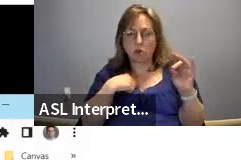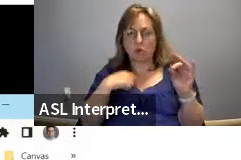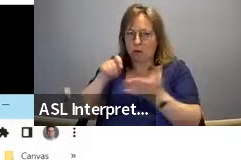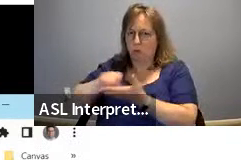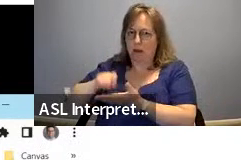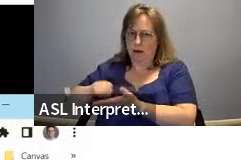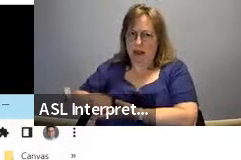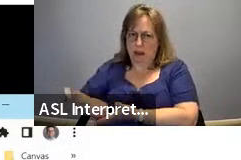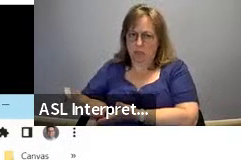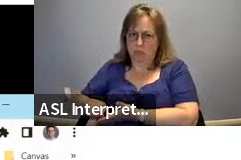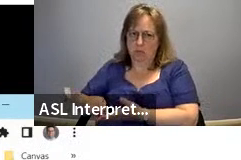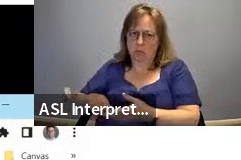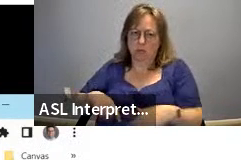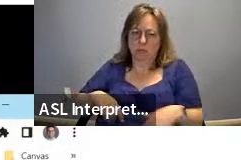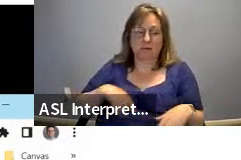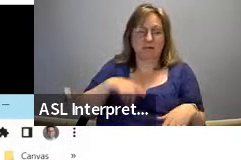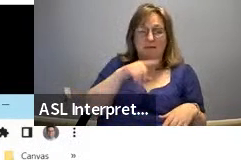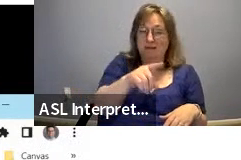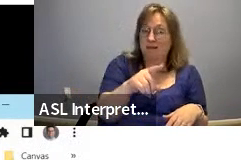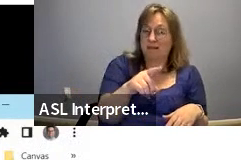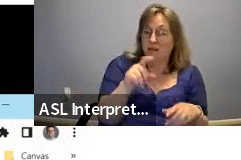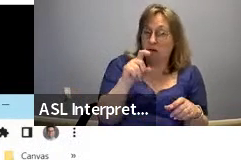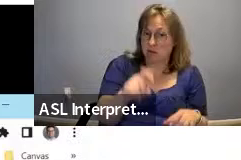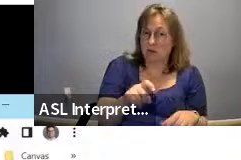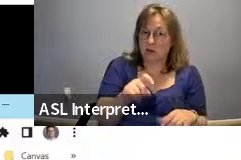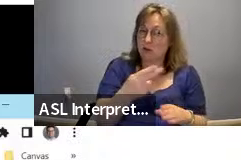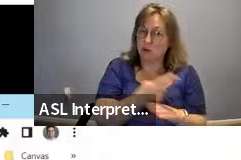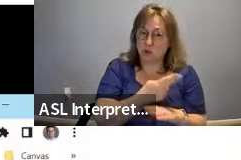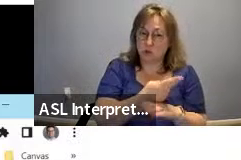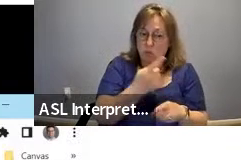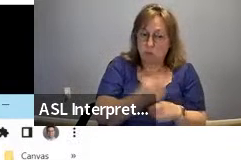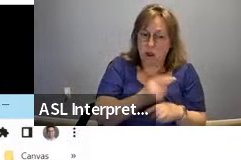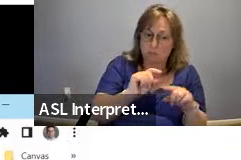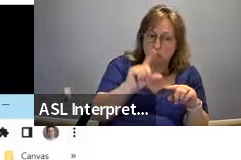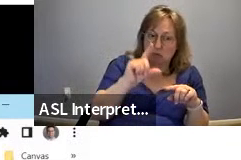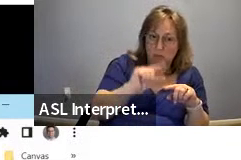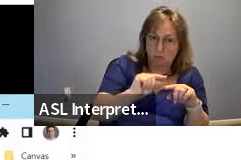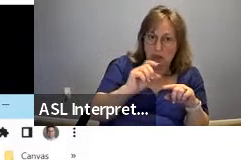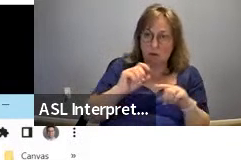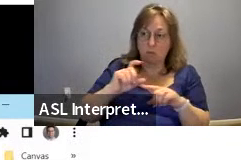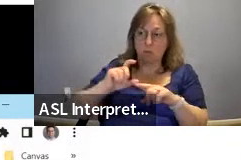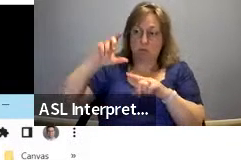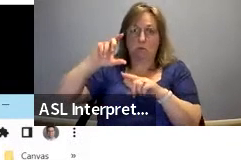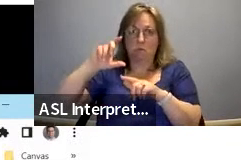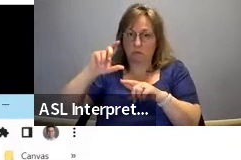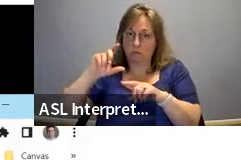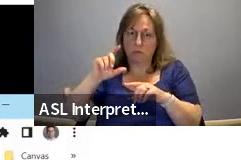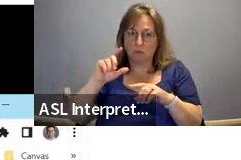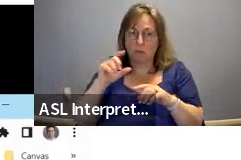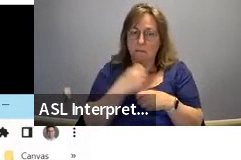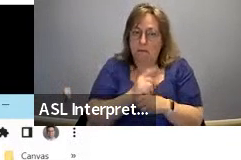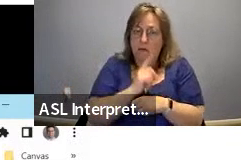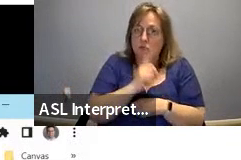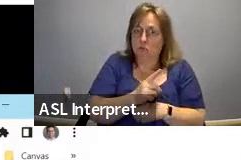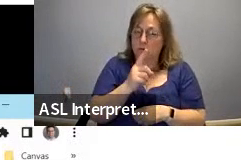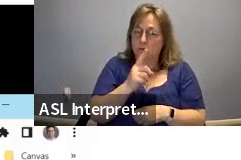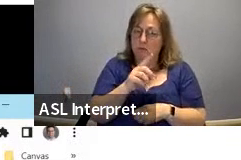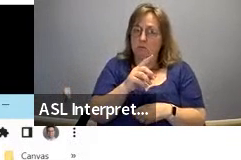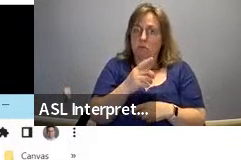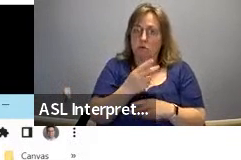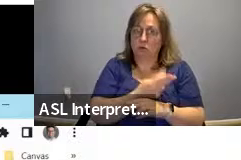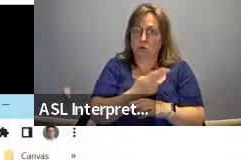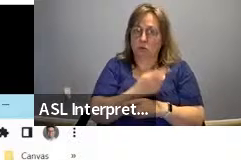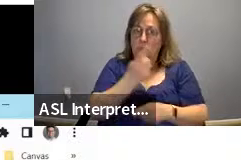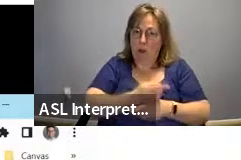You'll notice that it is case sensitive in that there are lowercase letters and uppercase letters.